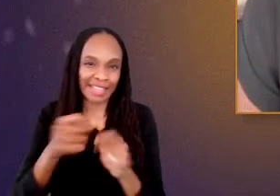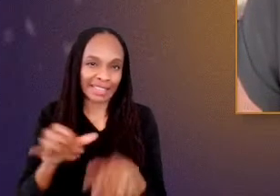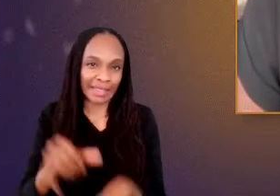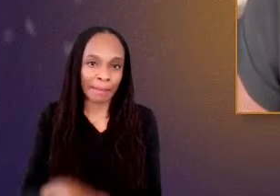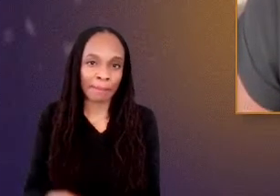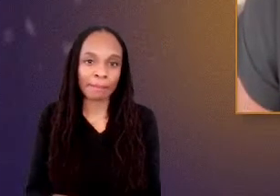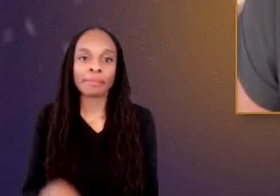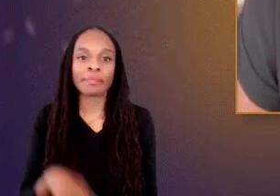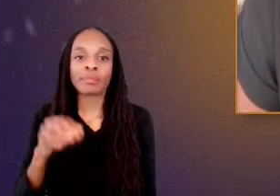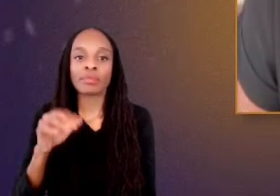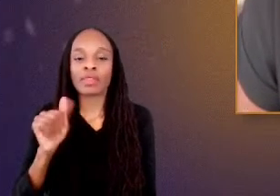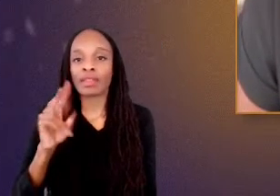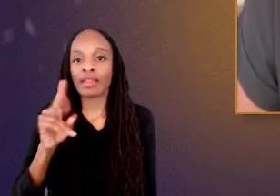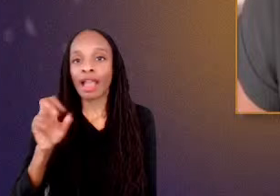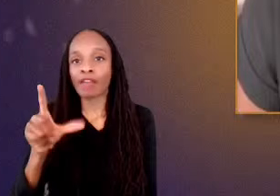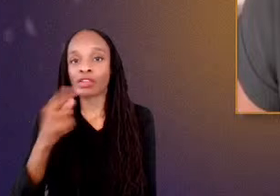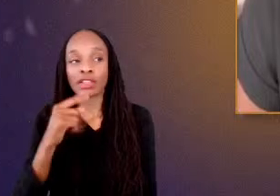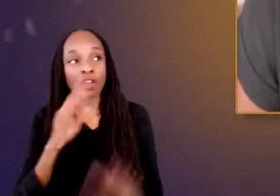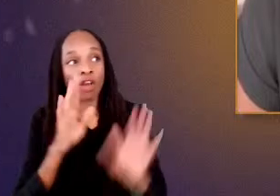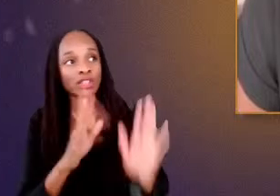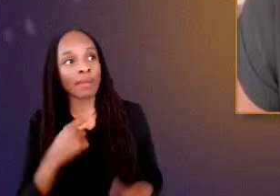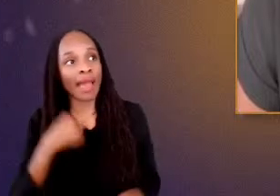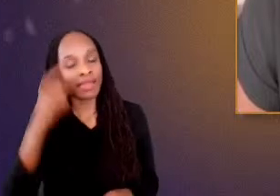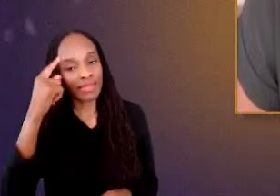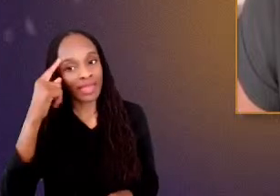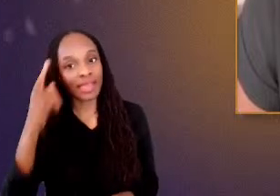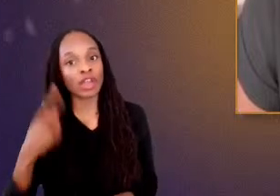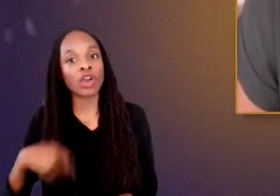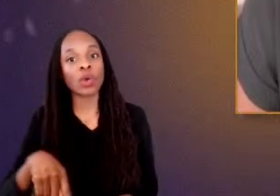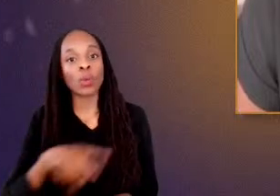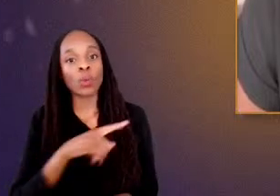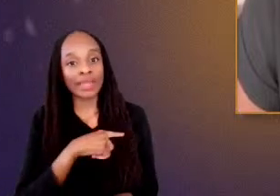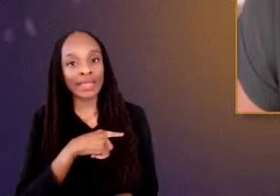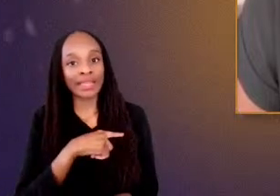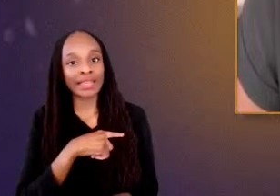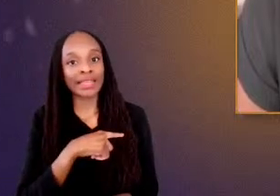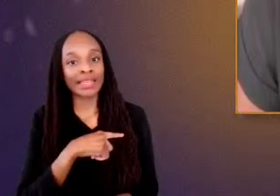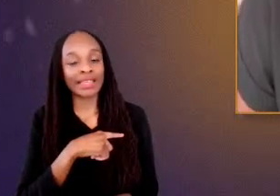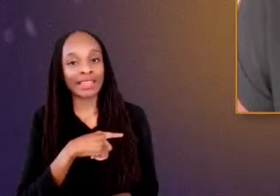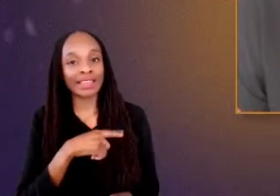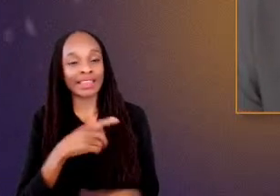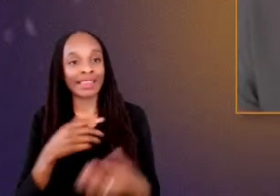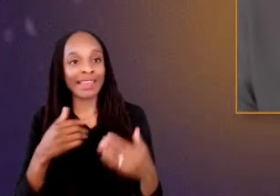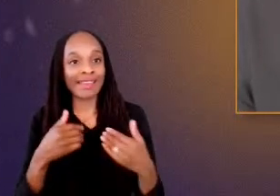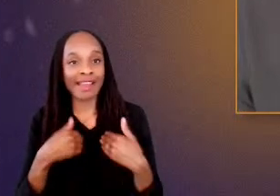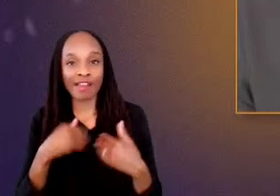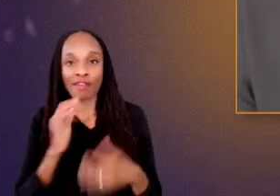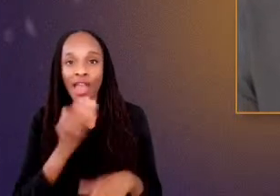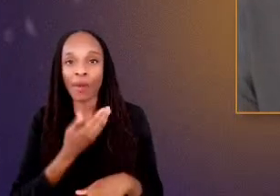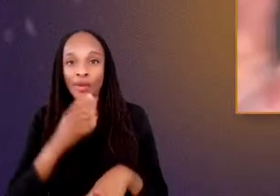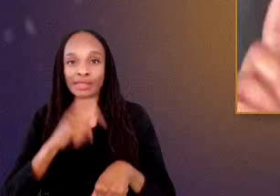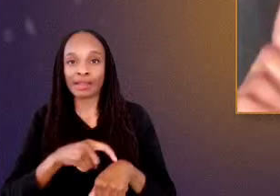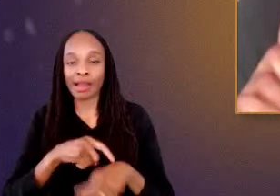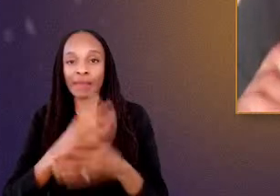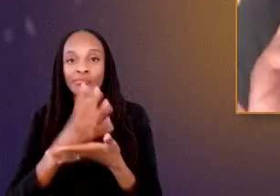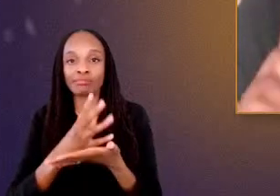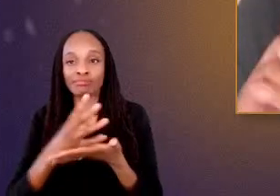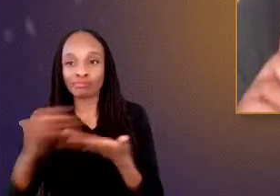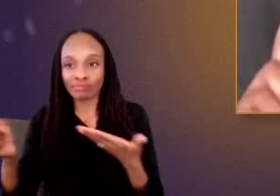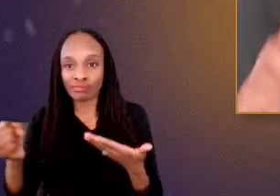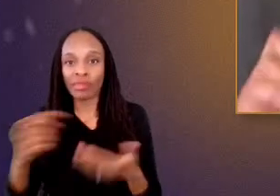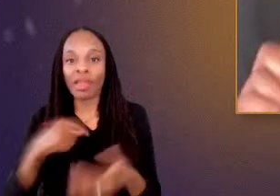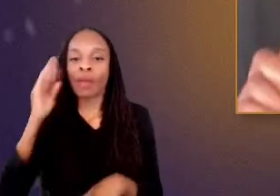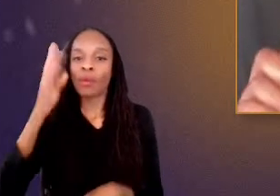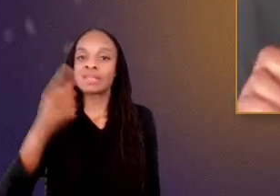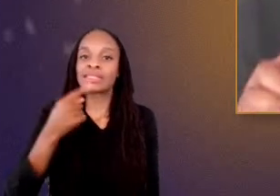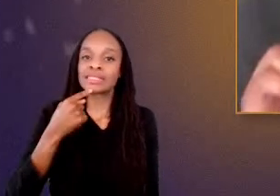Awesome. I think we are out of time. I will say I did